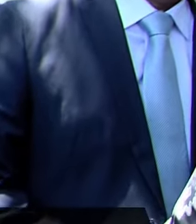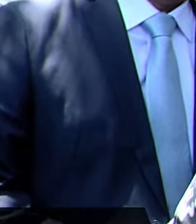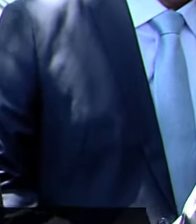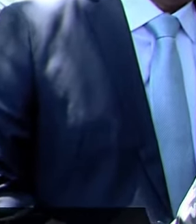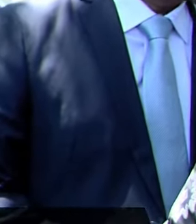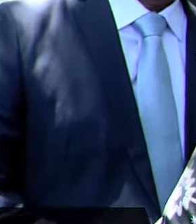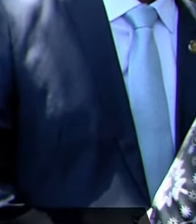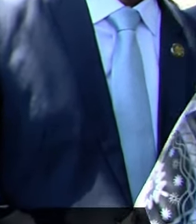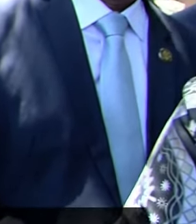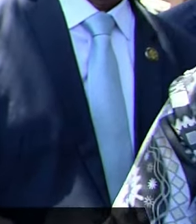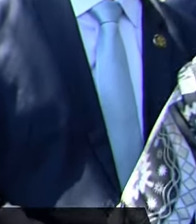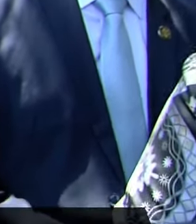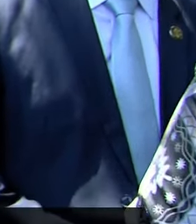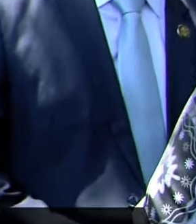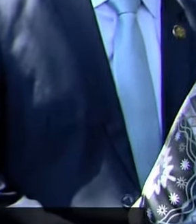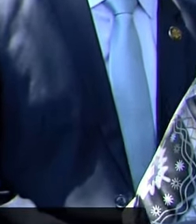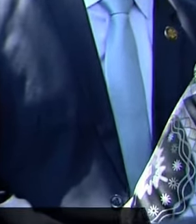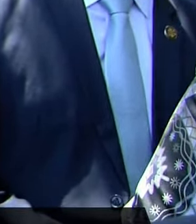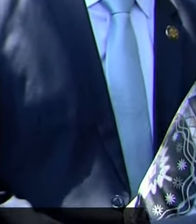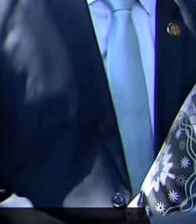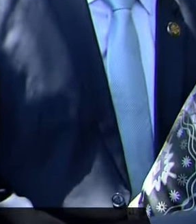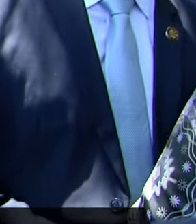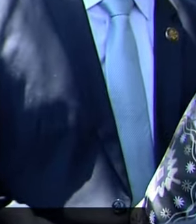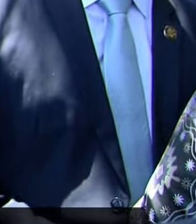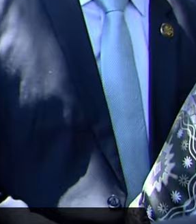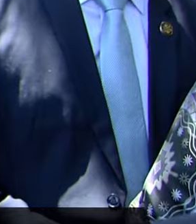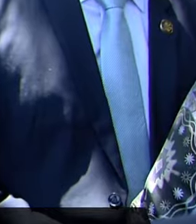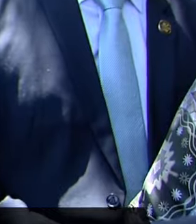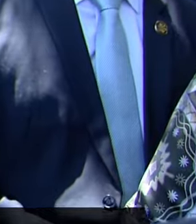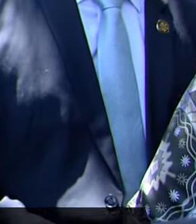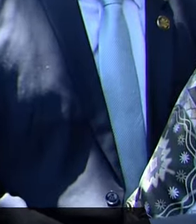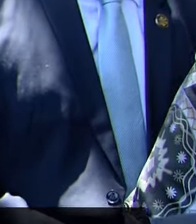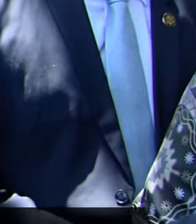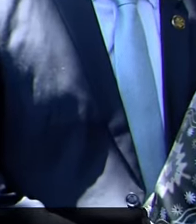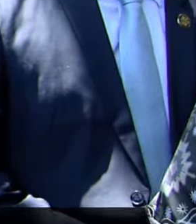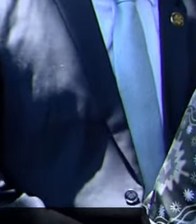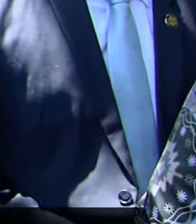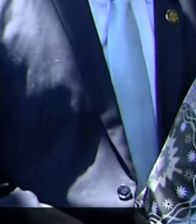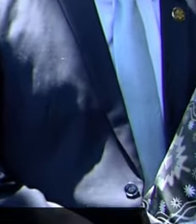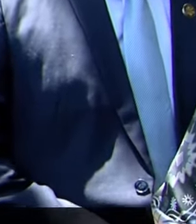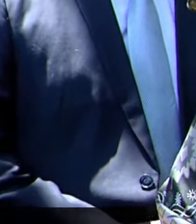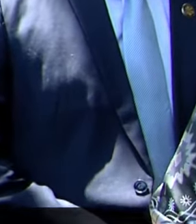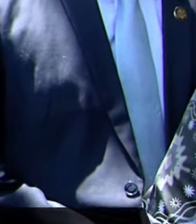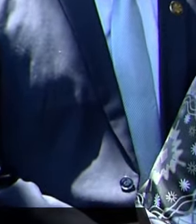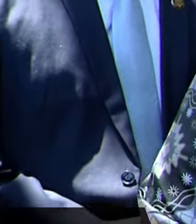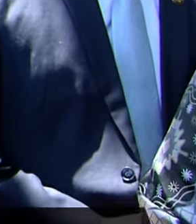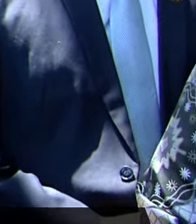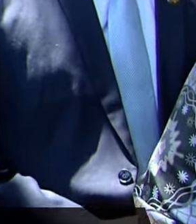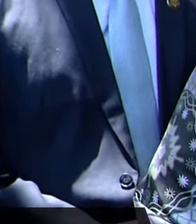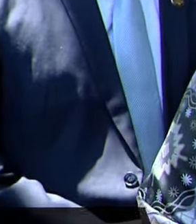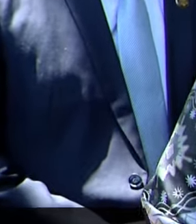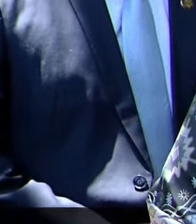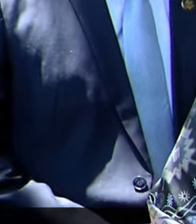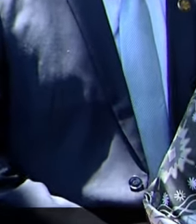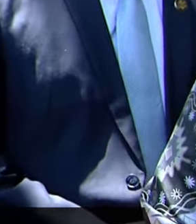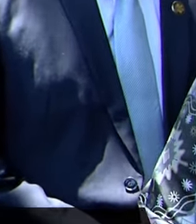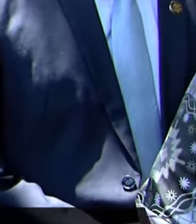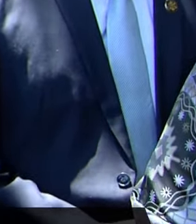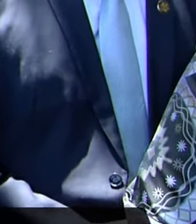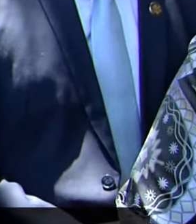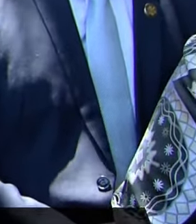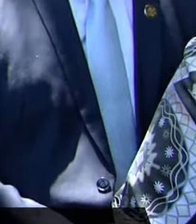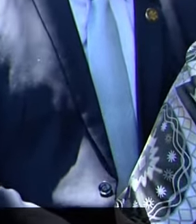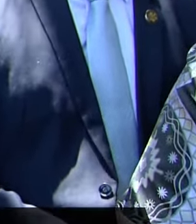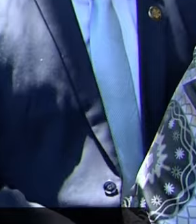I think millions of people are ready to tackle the challenges, because none of us wants unemployment and poverty